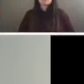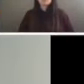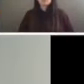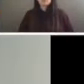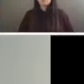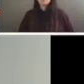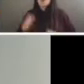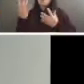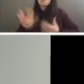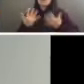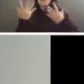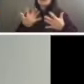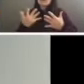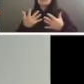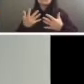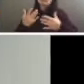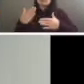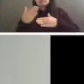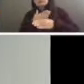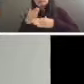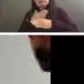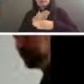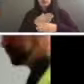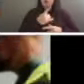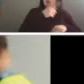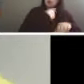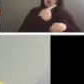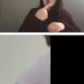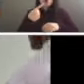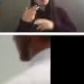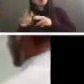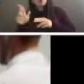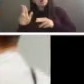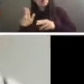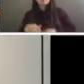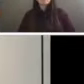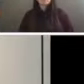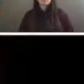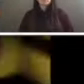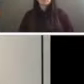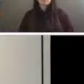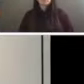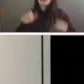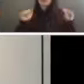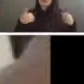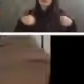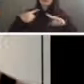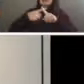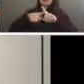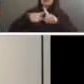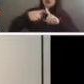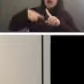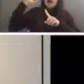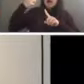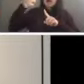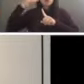lot. It may be noisy and crowded with the possibility of warm, even high temperatures. Again, it will be important to check that you have